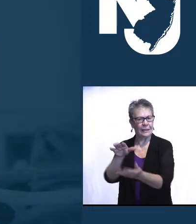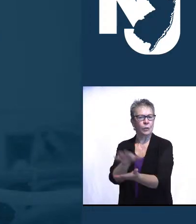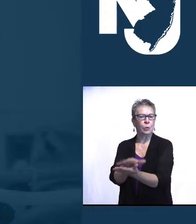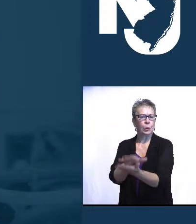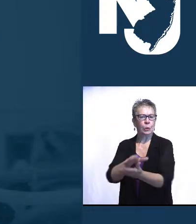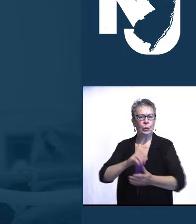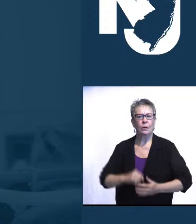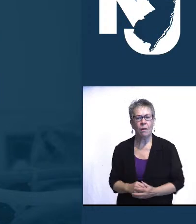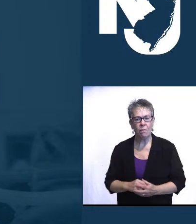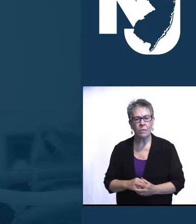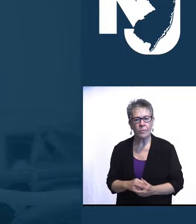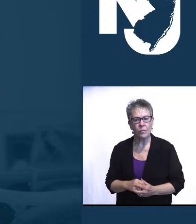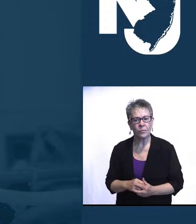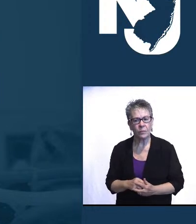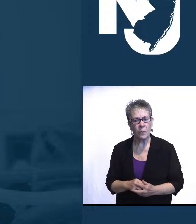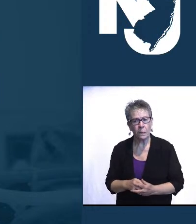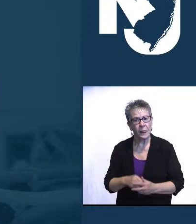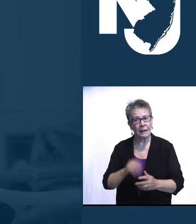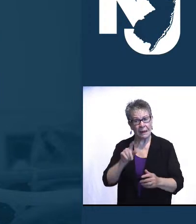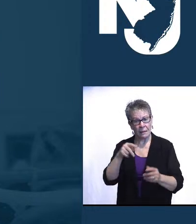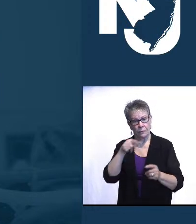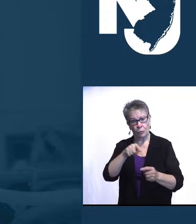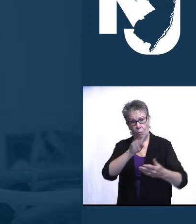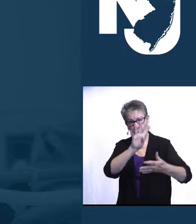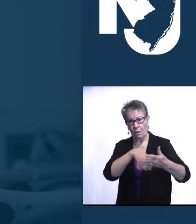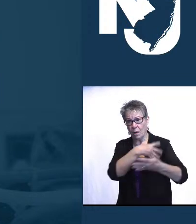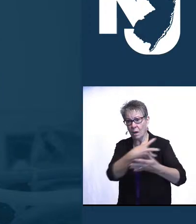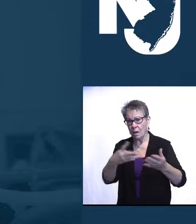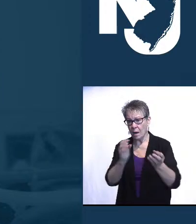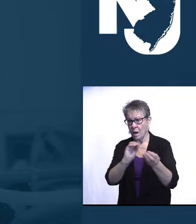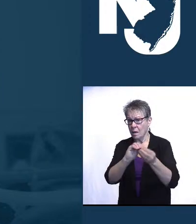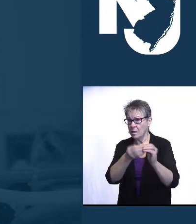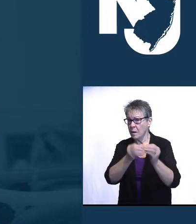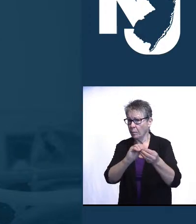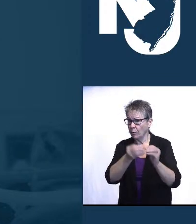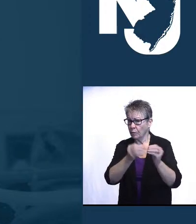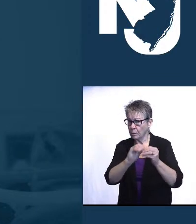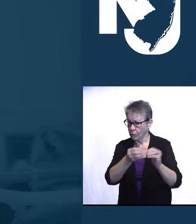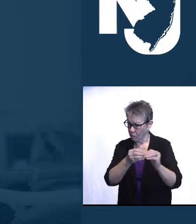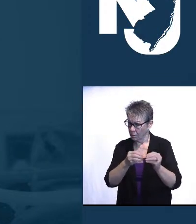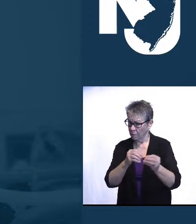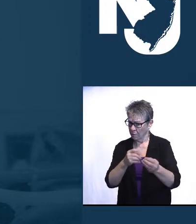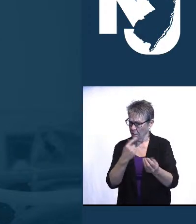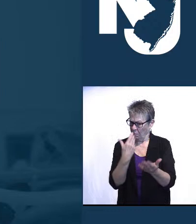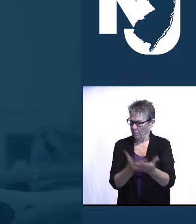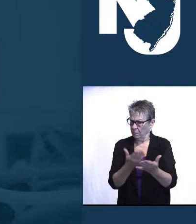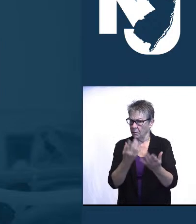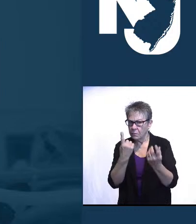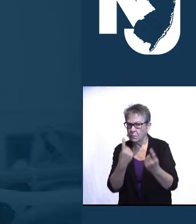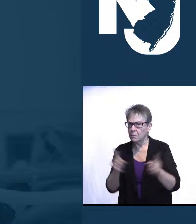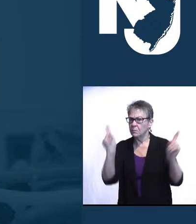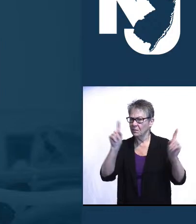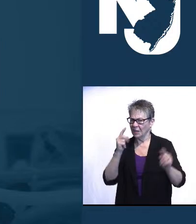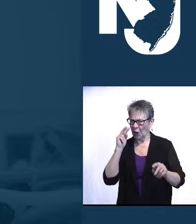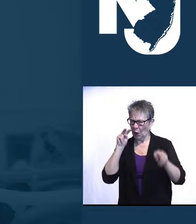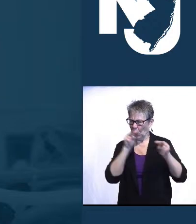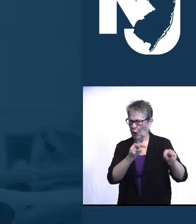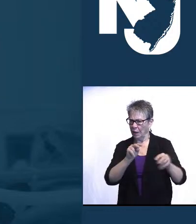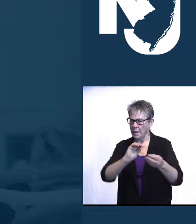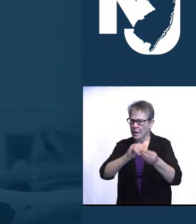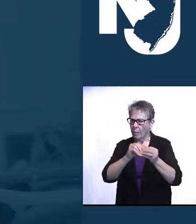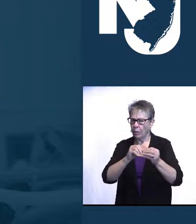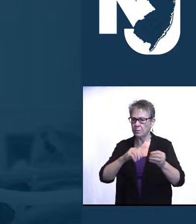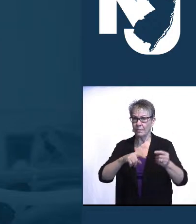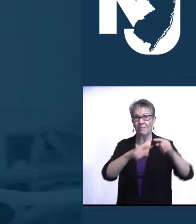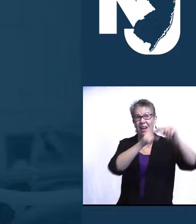here over the past number of weeks. Yes, the overall rates of infection among all students and educational